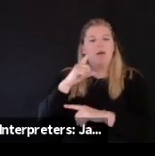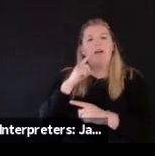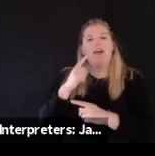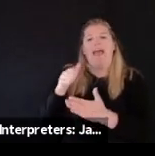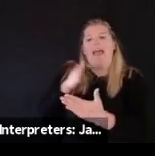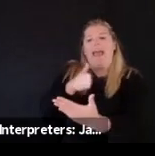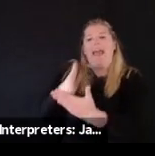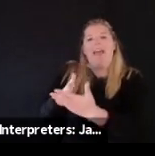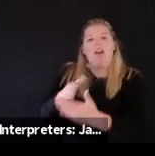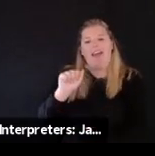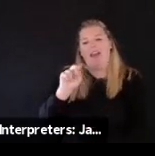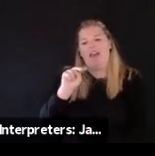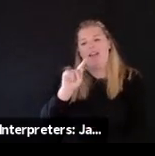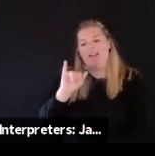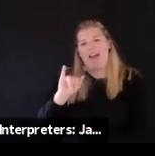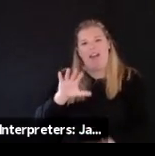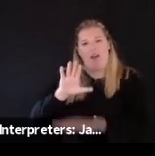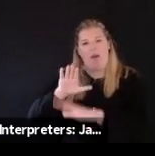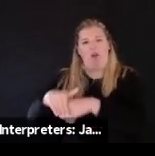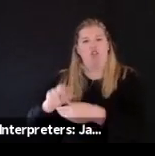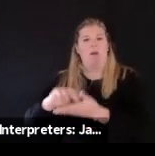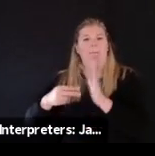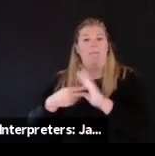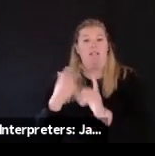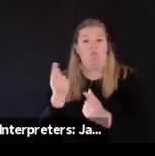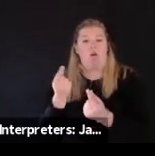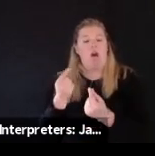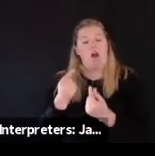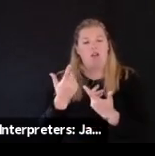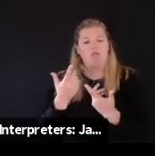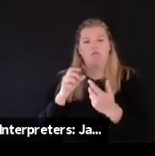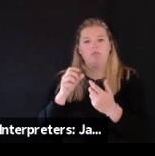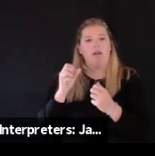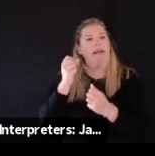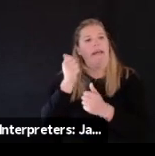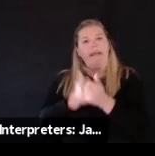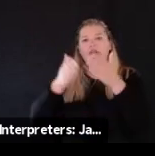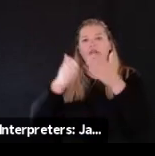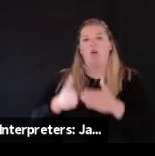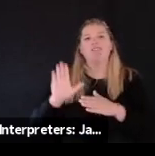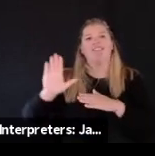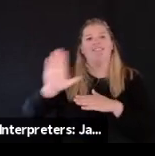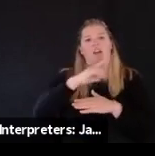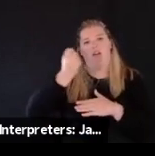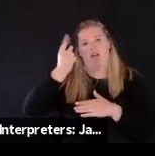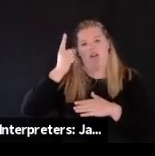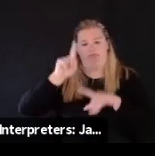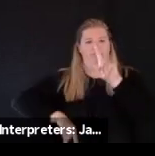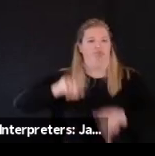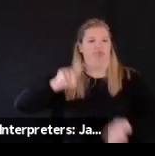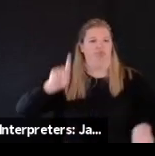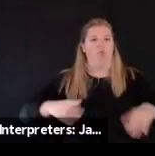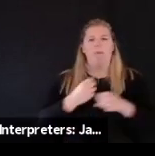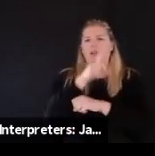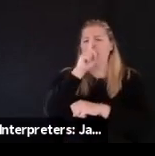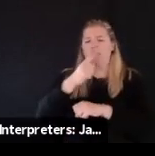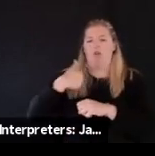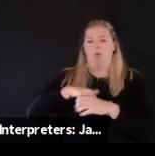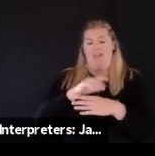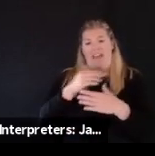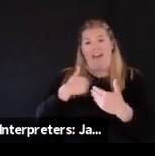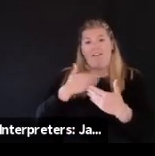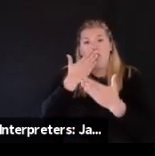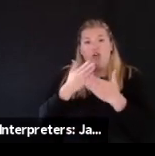even that can look very differently for many of us. And we have to be able to make sure that we share a platform and a